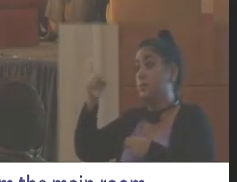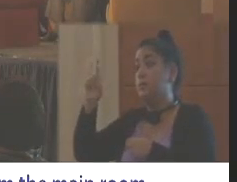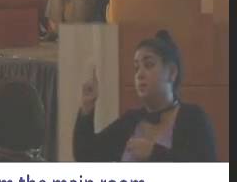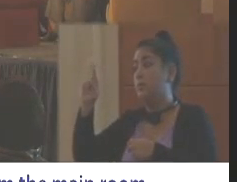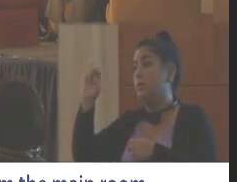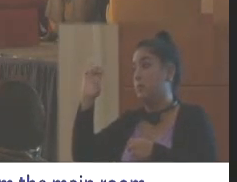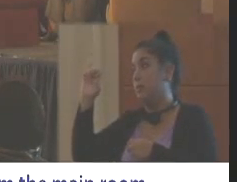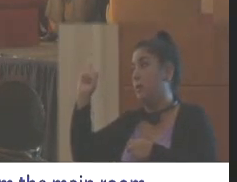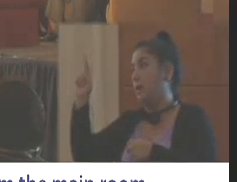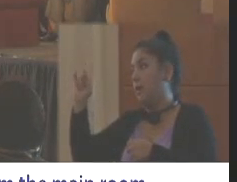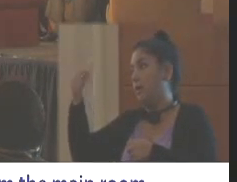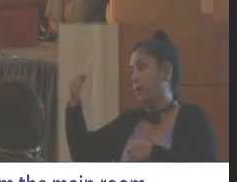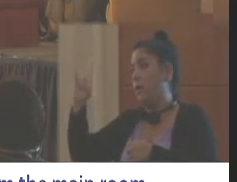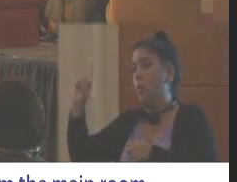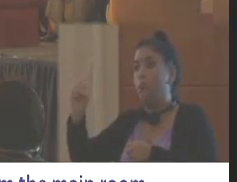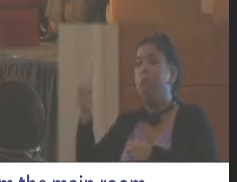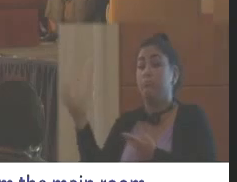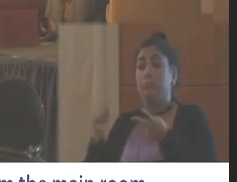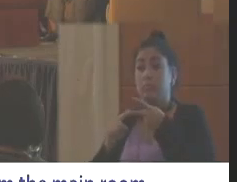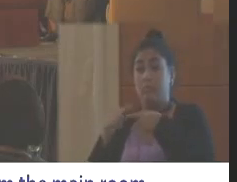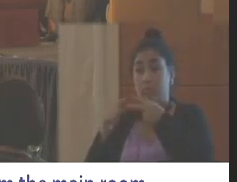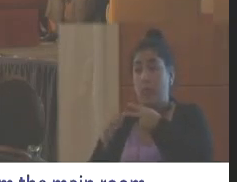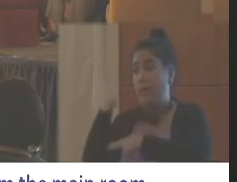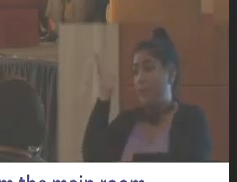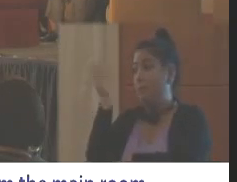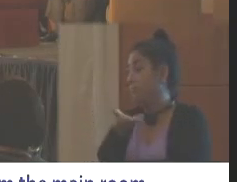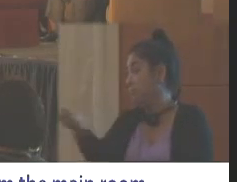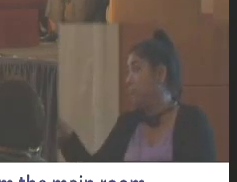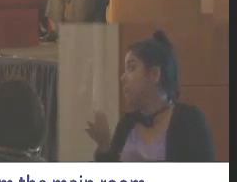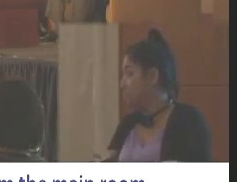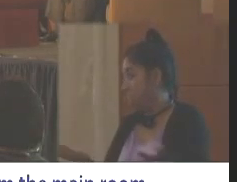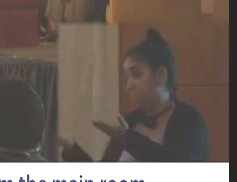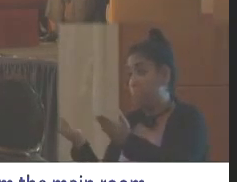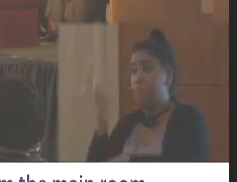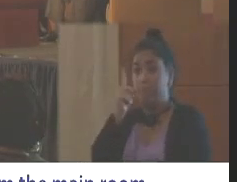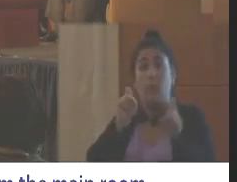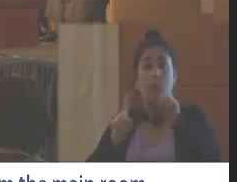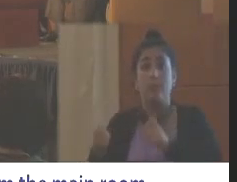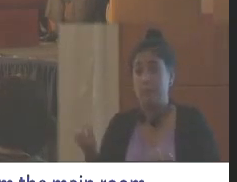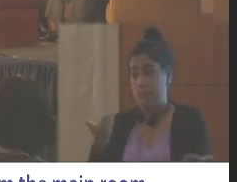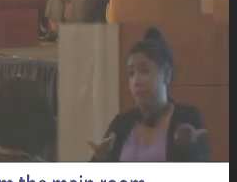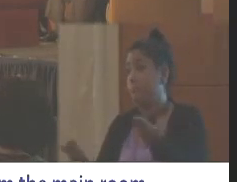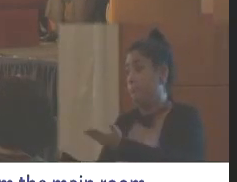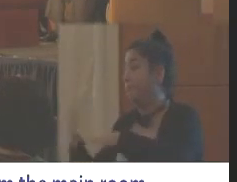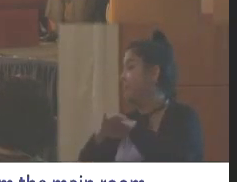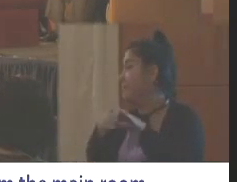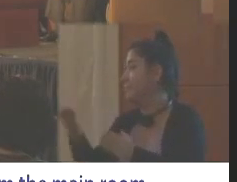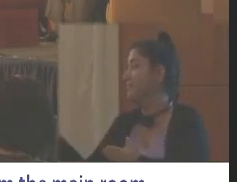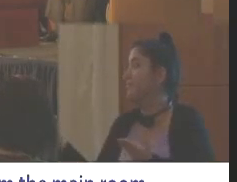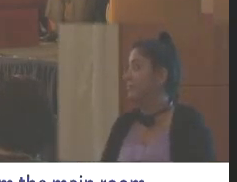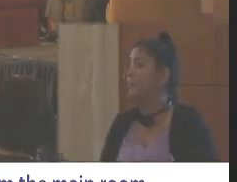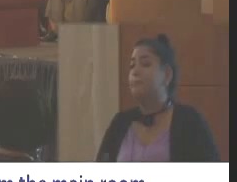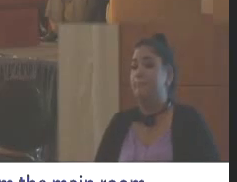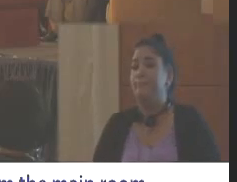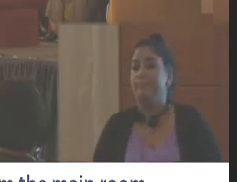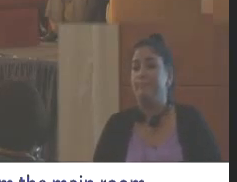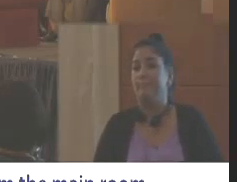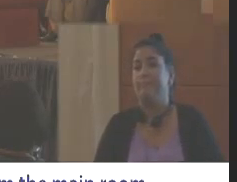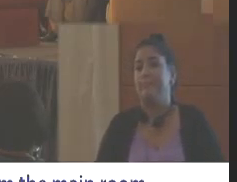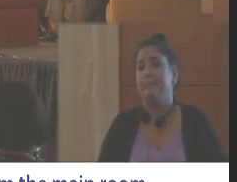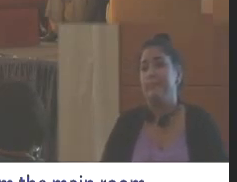Sergio's presentation on the topic of how to apply this methodology, which is still on its experimental stages in some countries of the